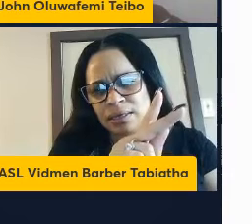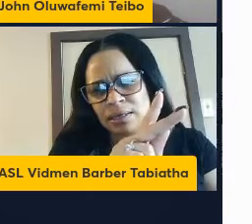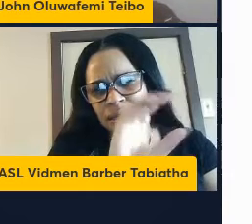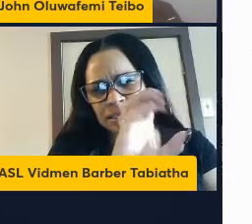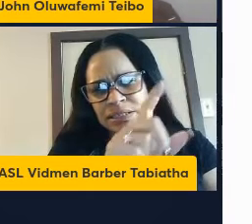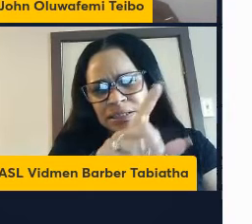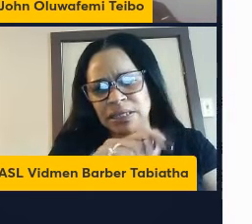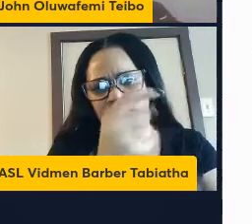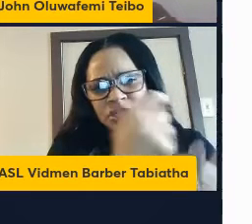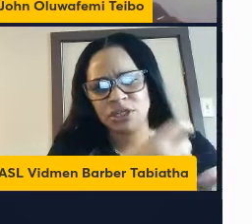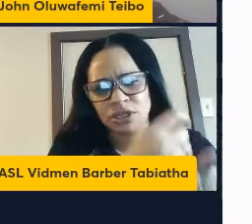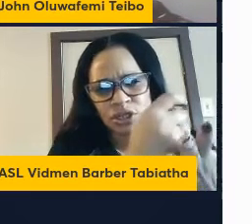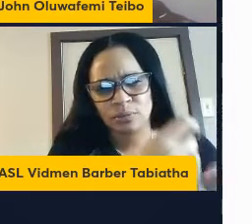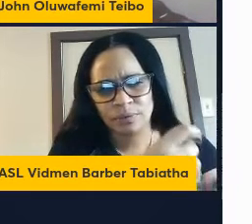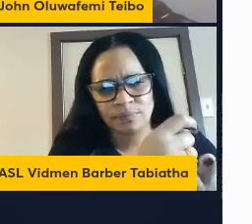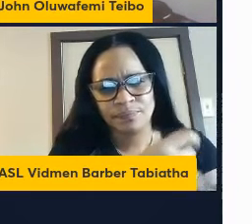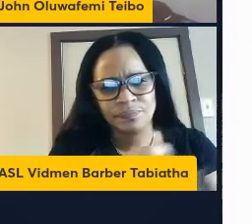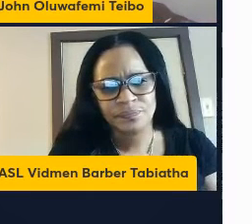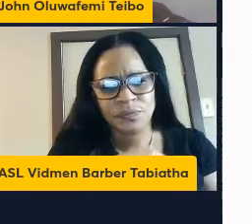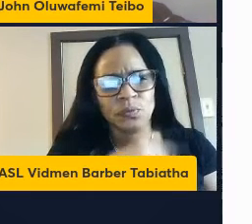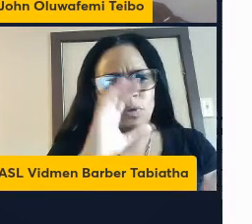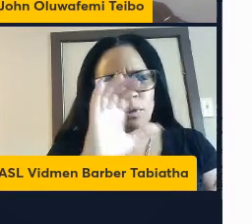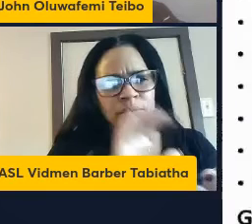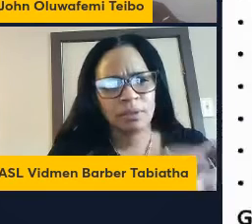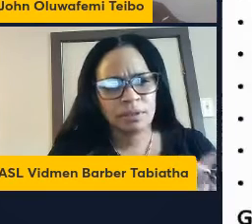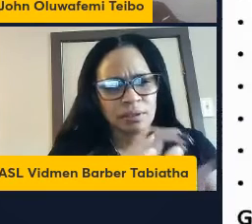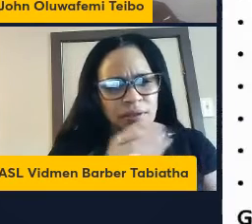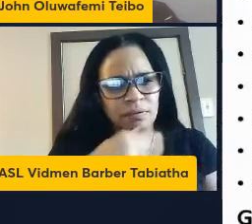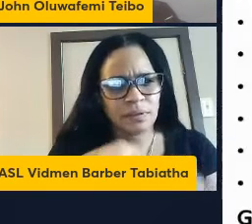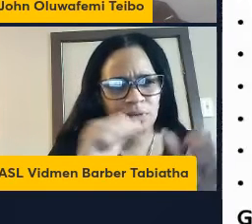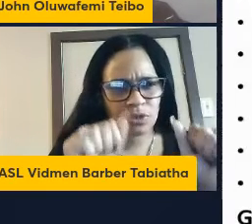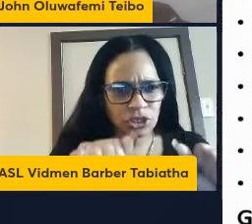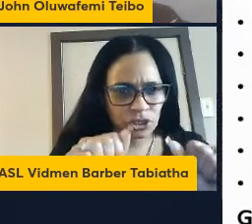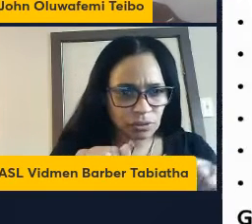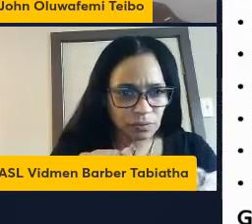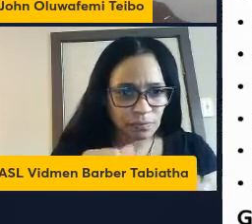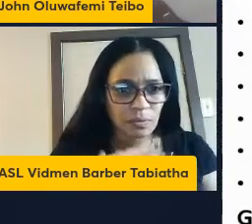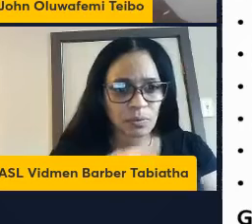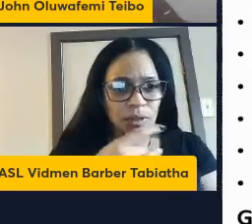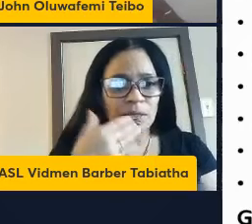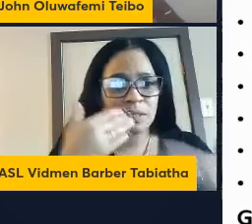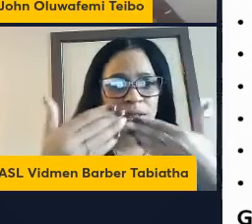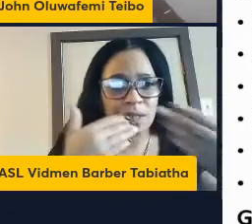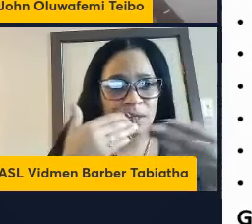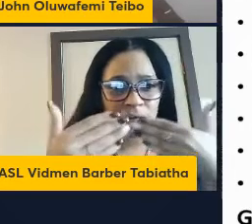overcome some of the challenges I should tell with the therapy. I would like to thank